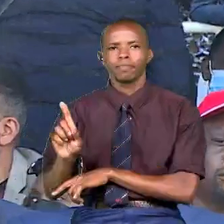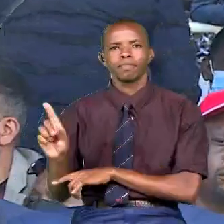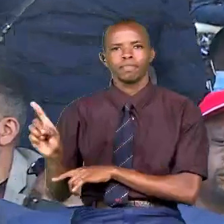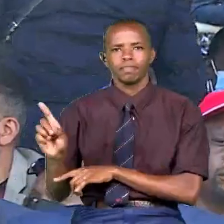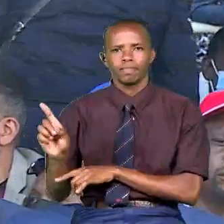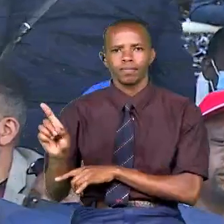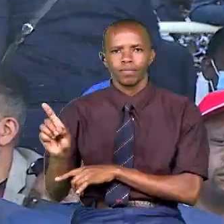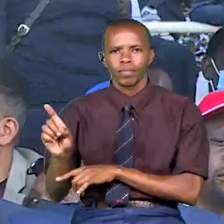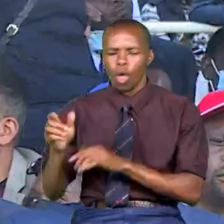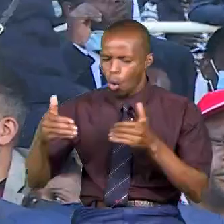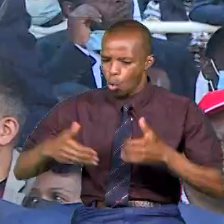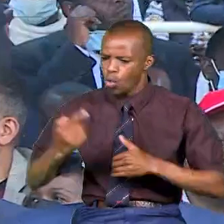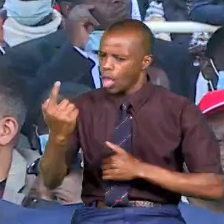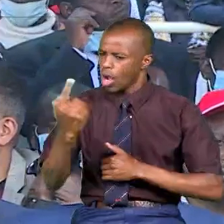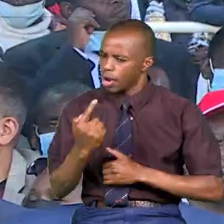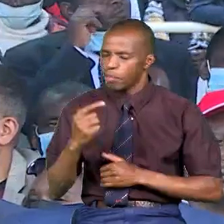people who are not here,